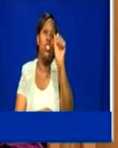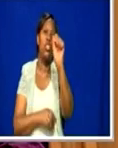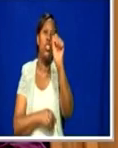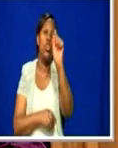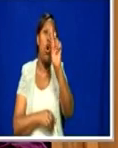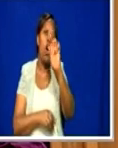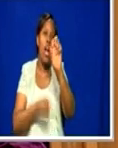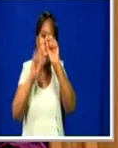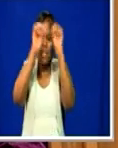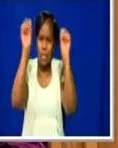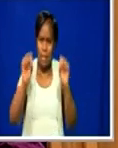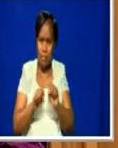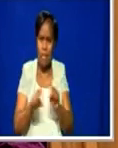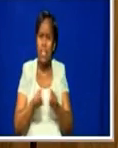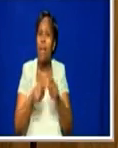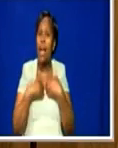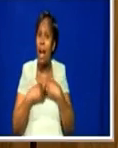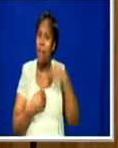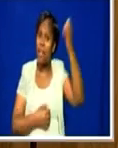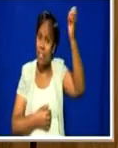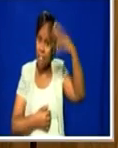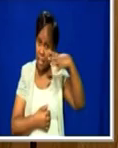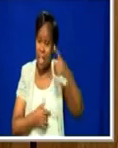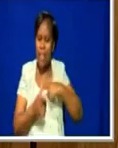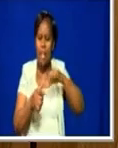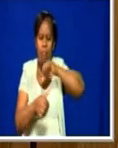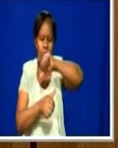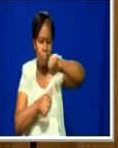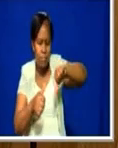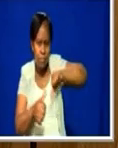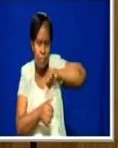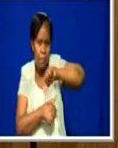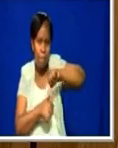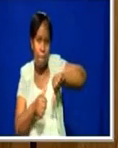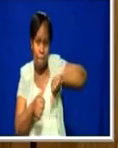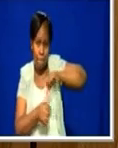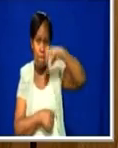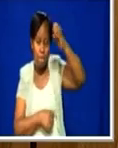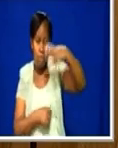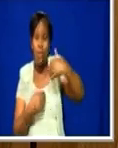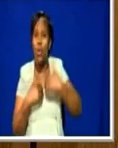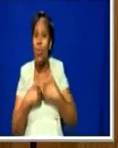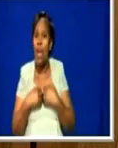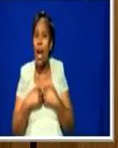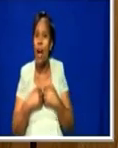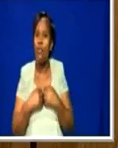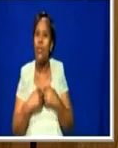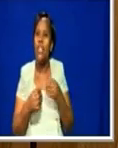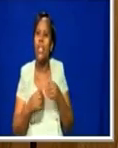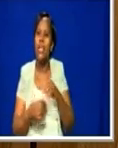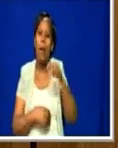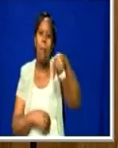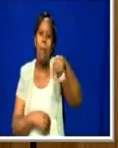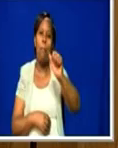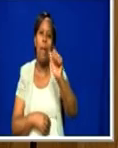Because it's like having our sun, and then around them around the sun, we have now the orbits of these